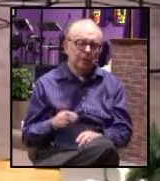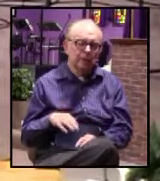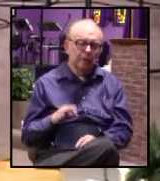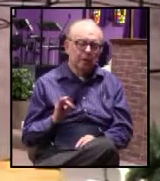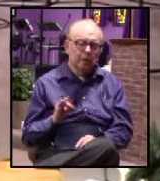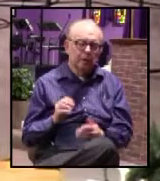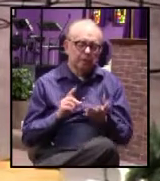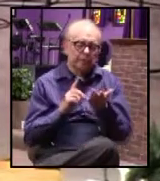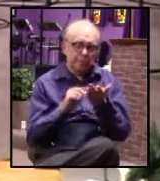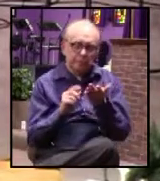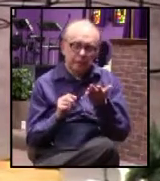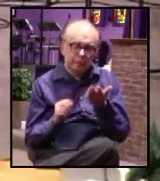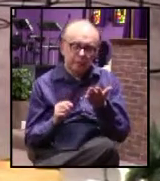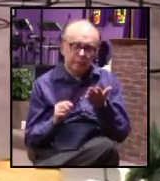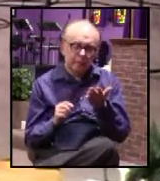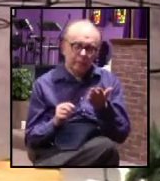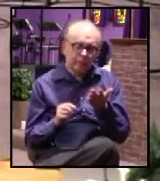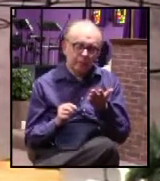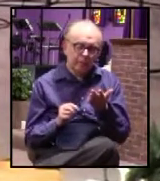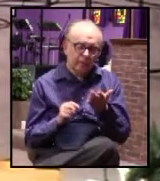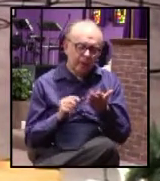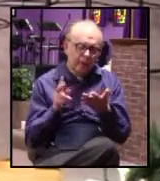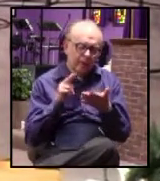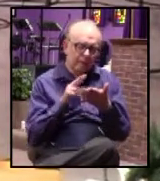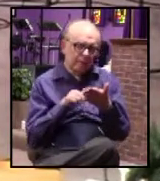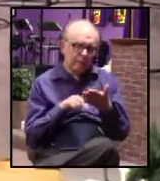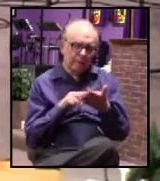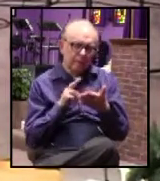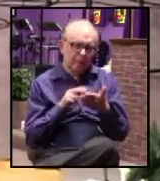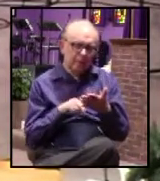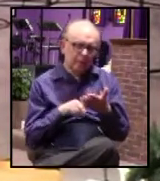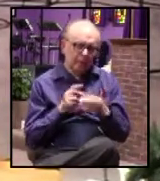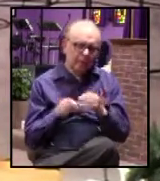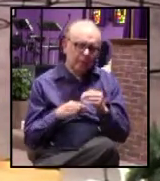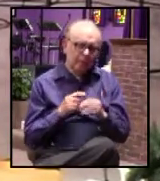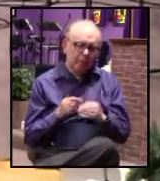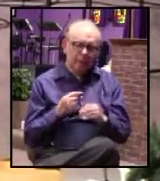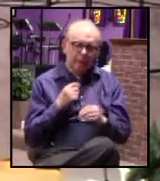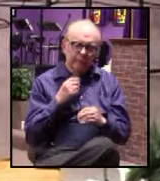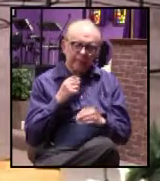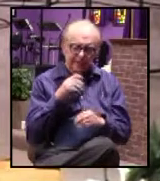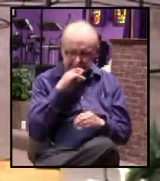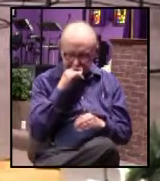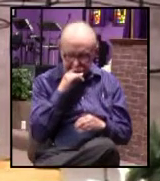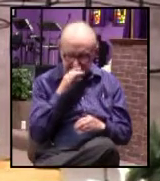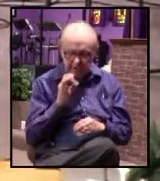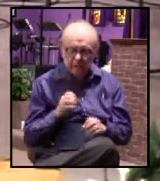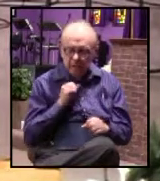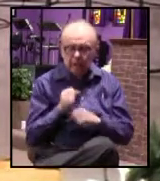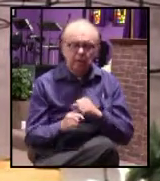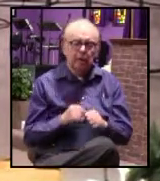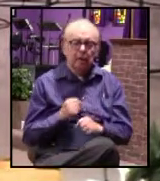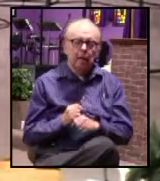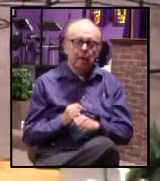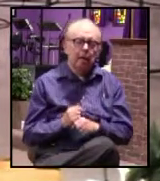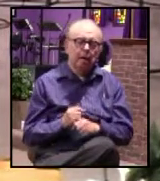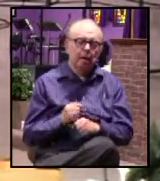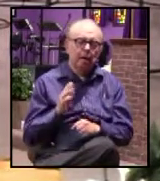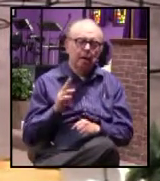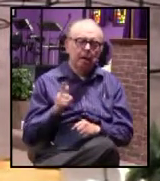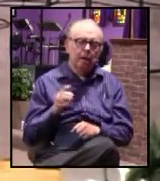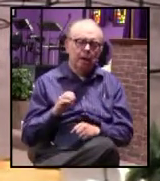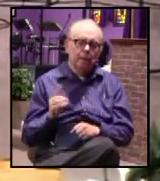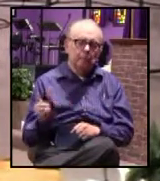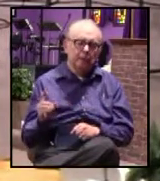up the newspaper and read of an 8-year-old kid being bullied that can't take